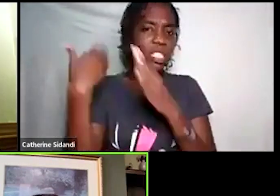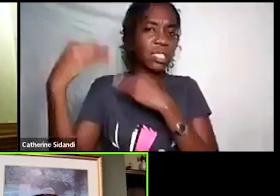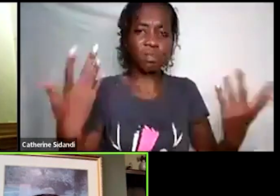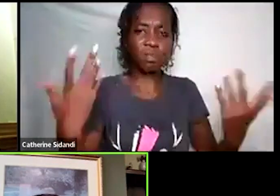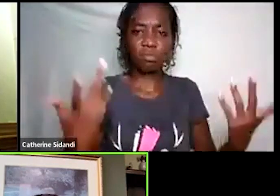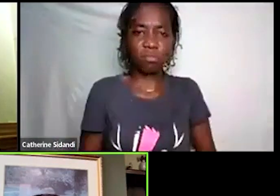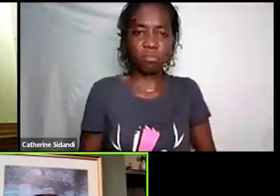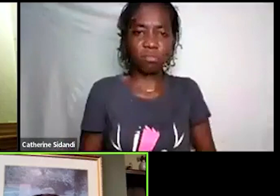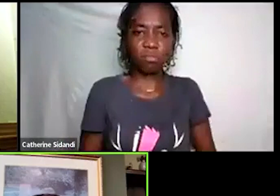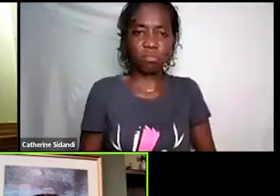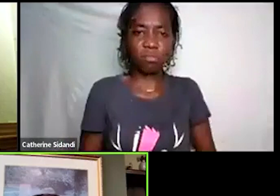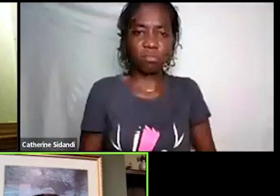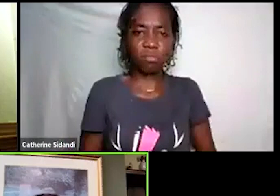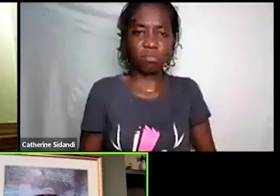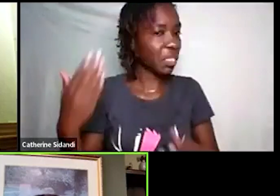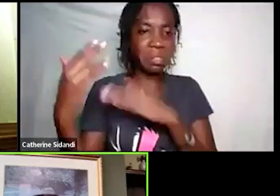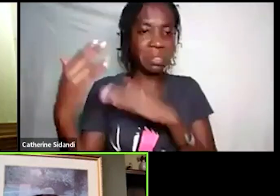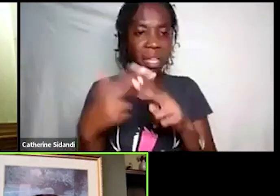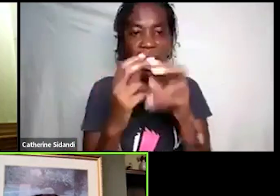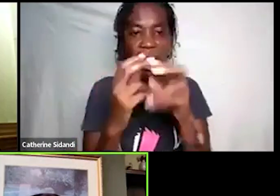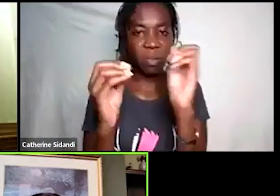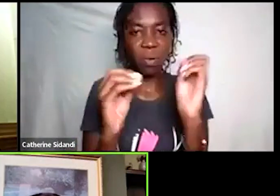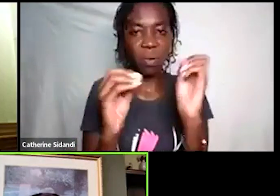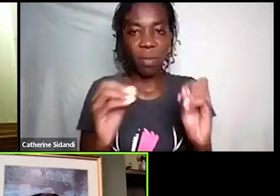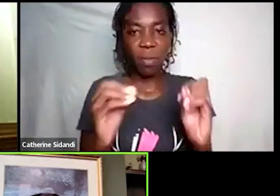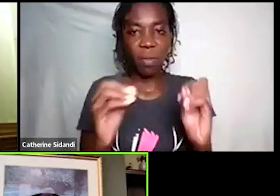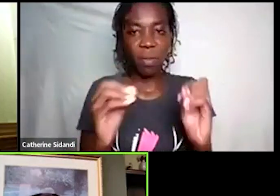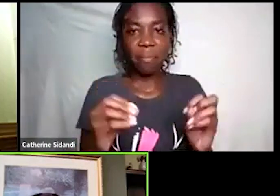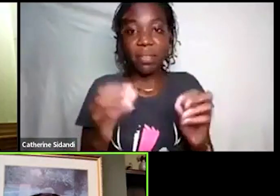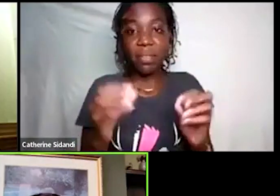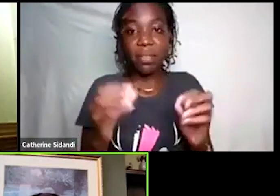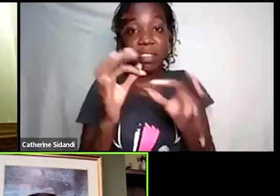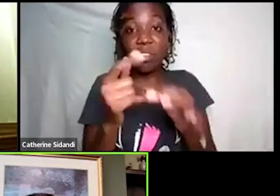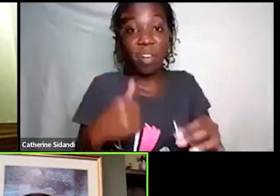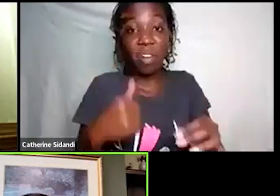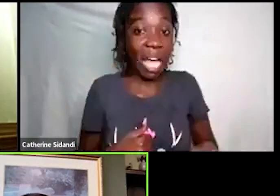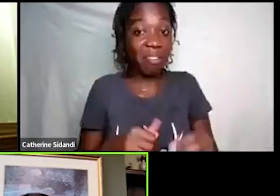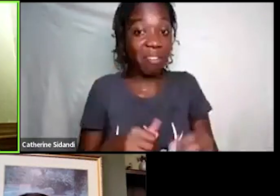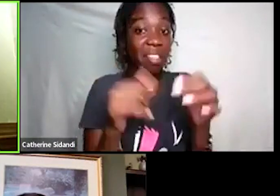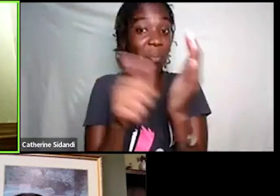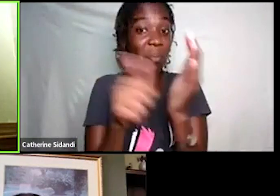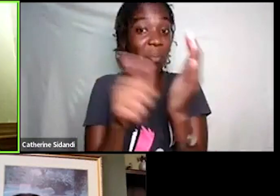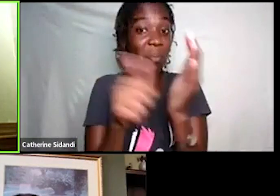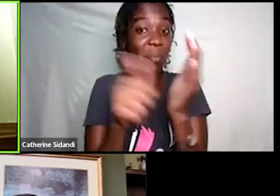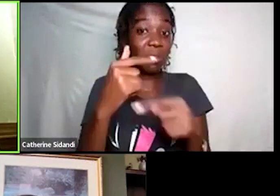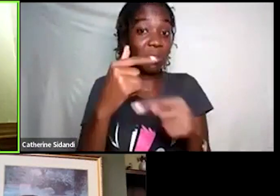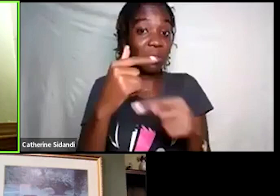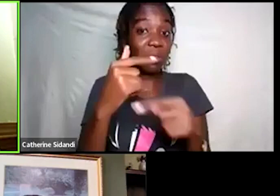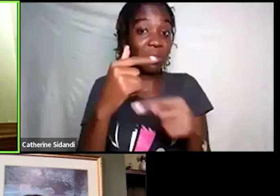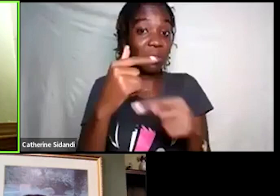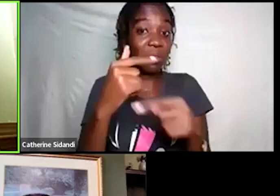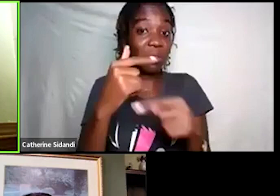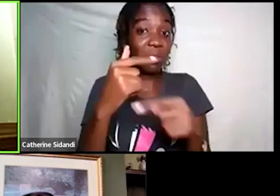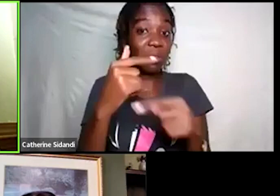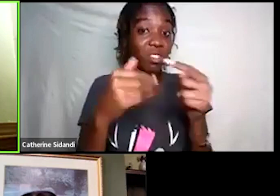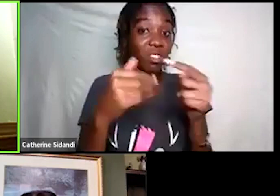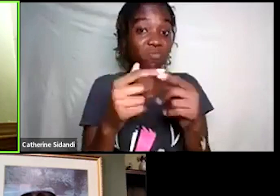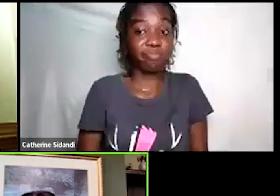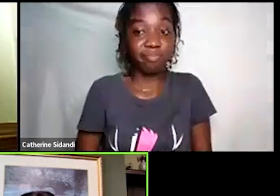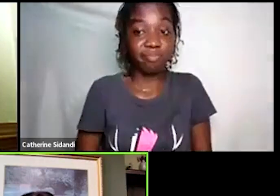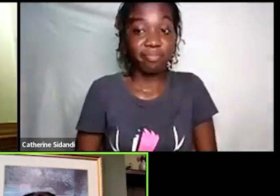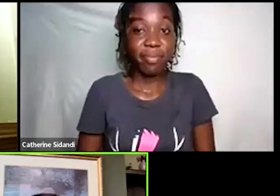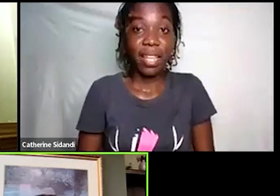That's history. Unless you still have some beef still going. Yes. Nobody cares about your